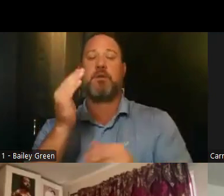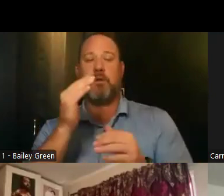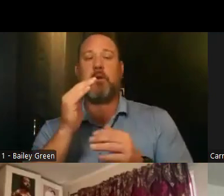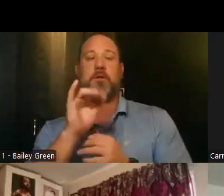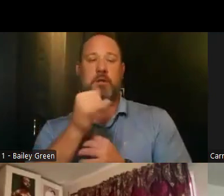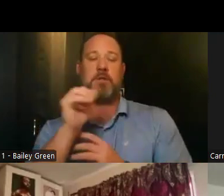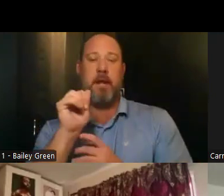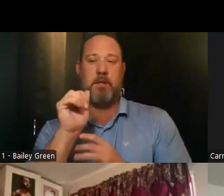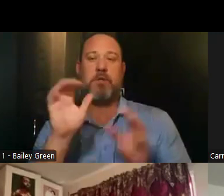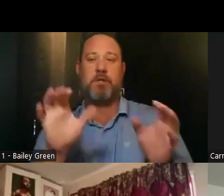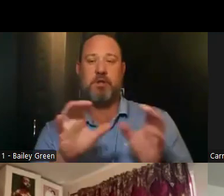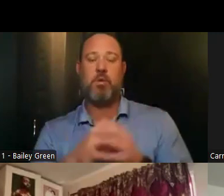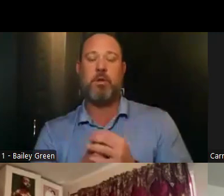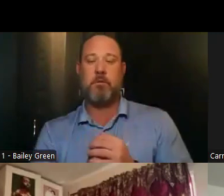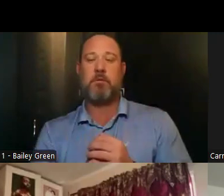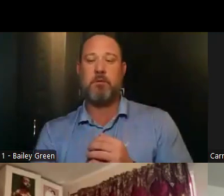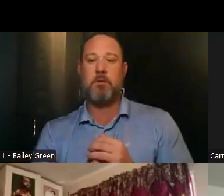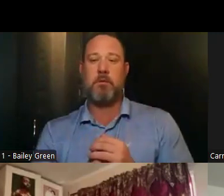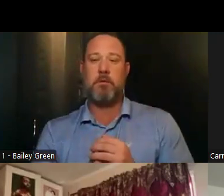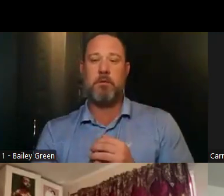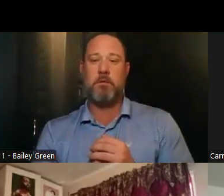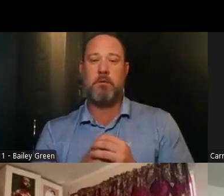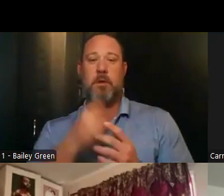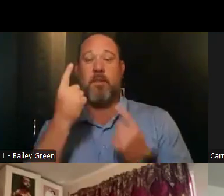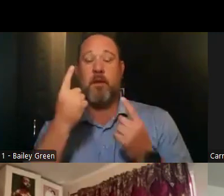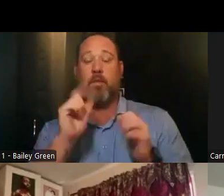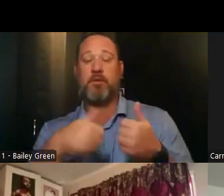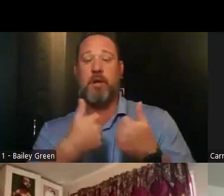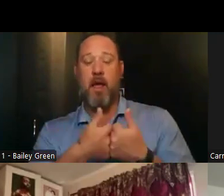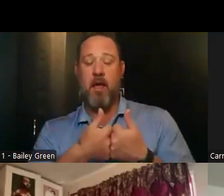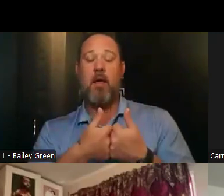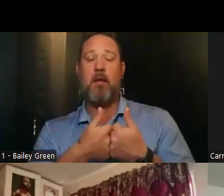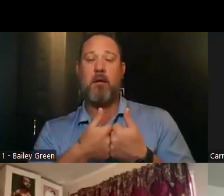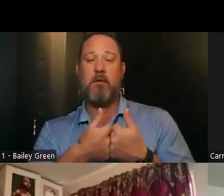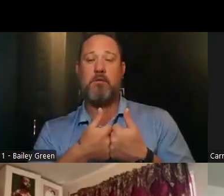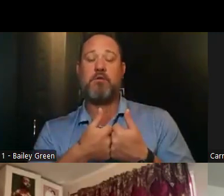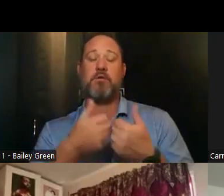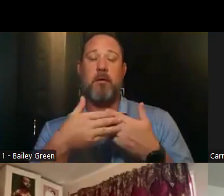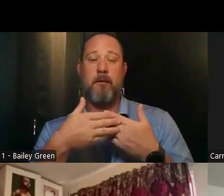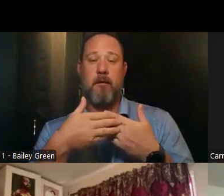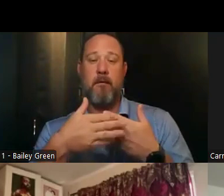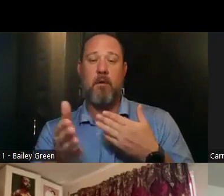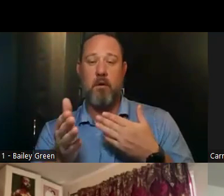is doing on this. I think one of the challenges, in going forward with